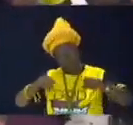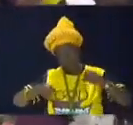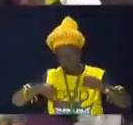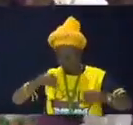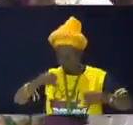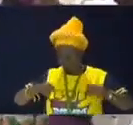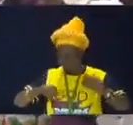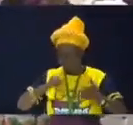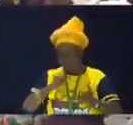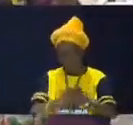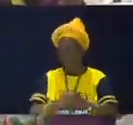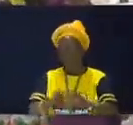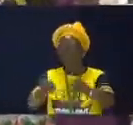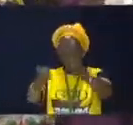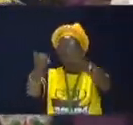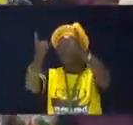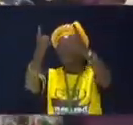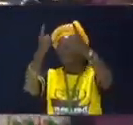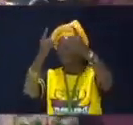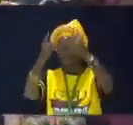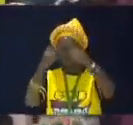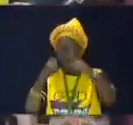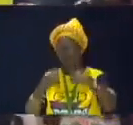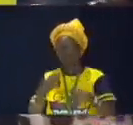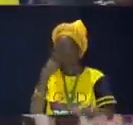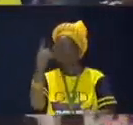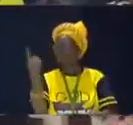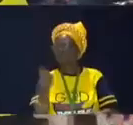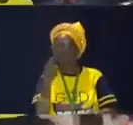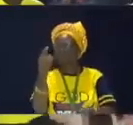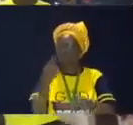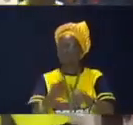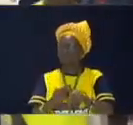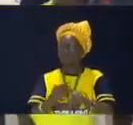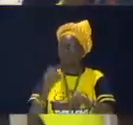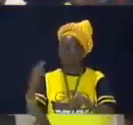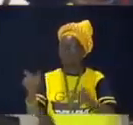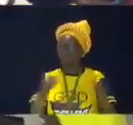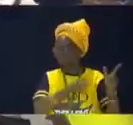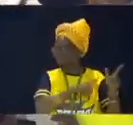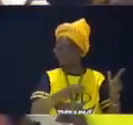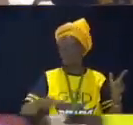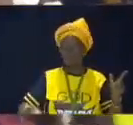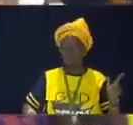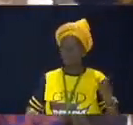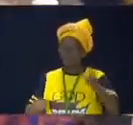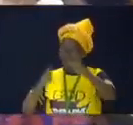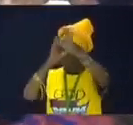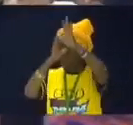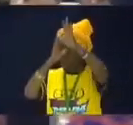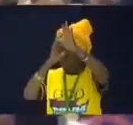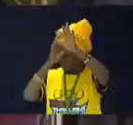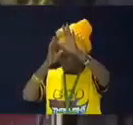that comes only from the Lord. Father, fill me to overflowing